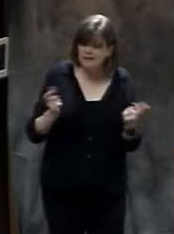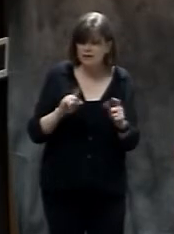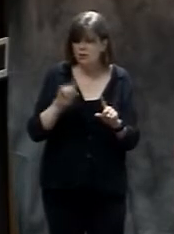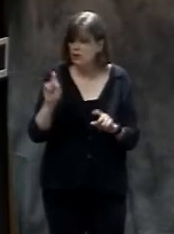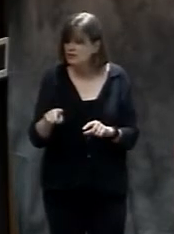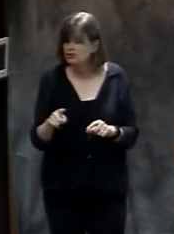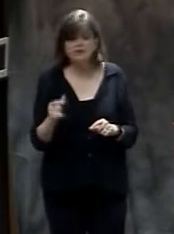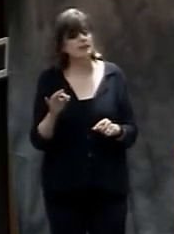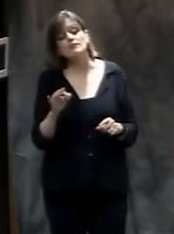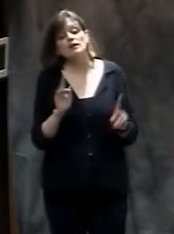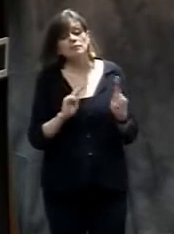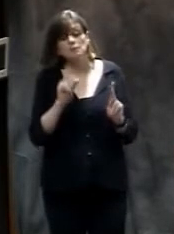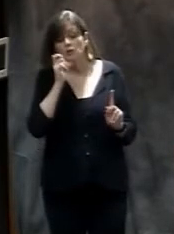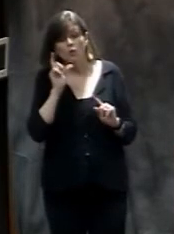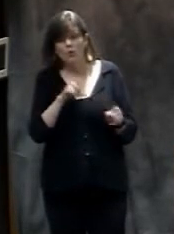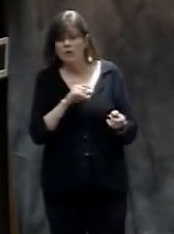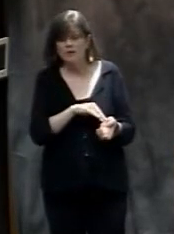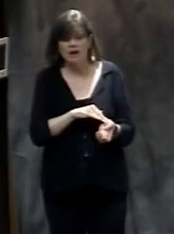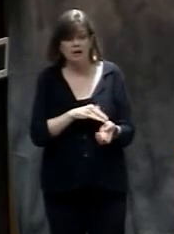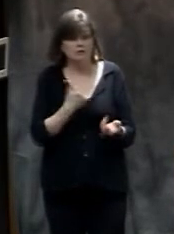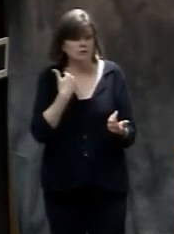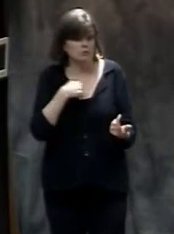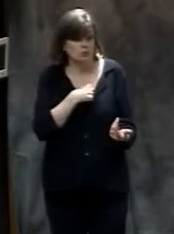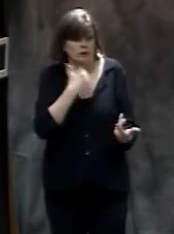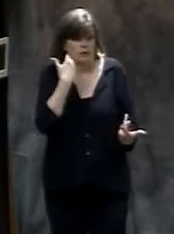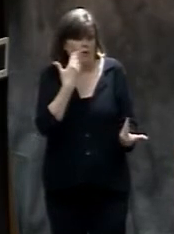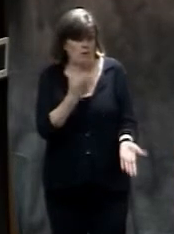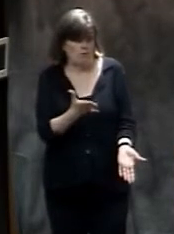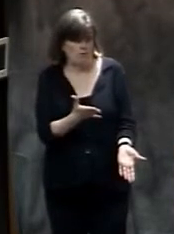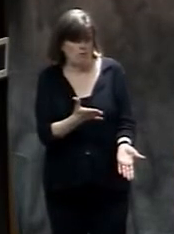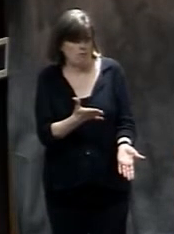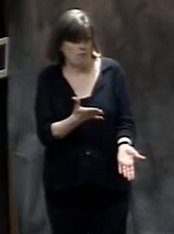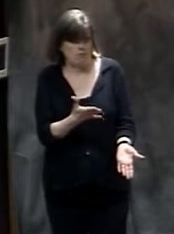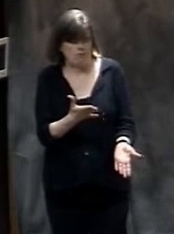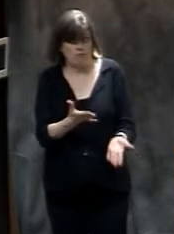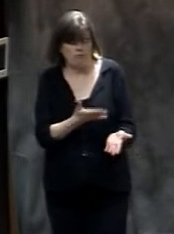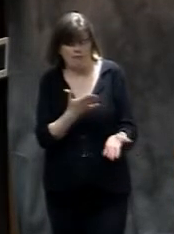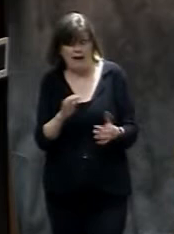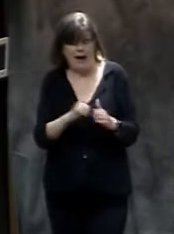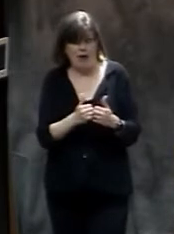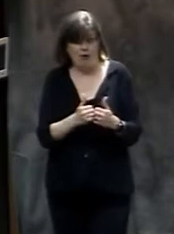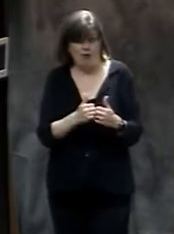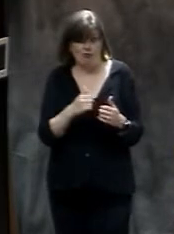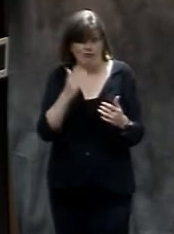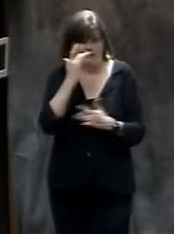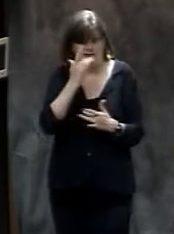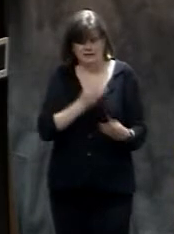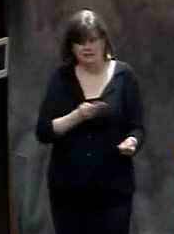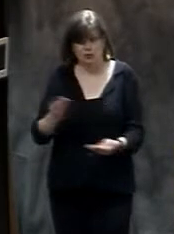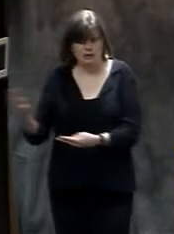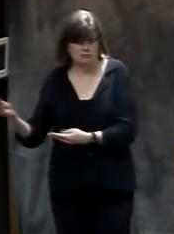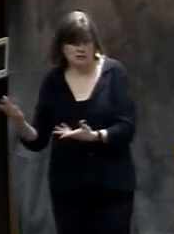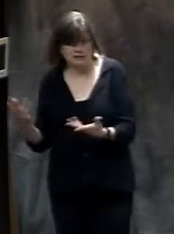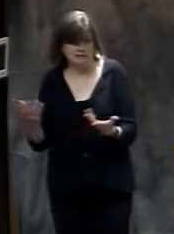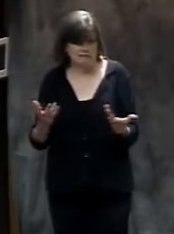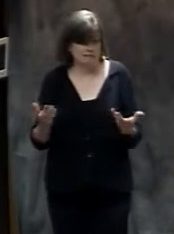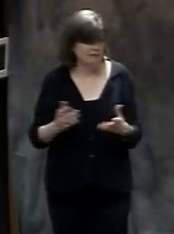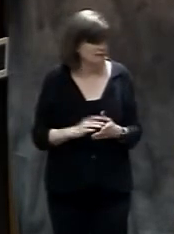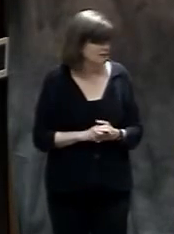don't go to the doctor and don't get tested. And so we were interested in these types of questions in both cities.